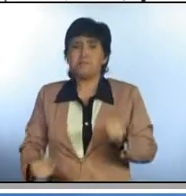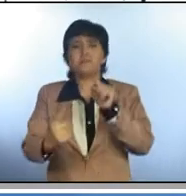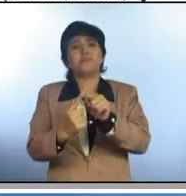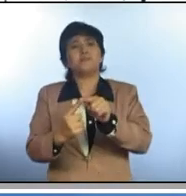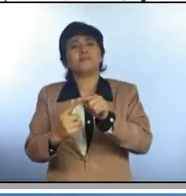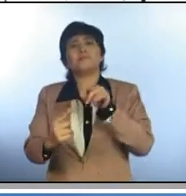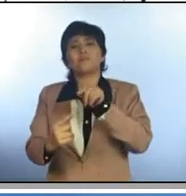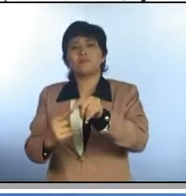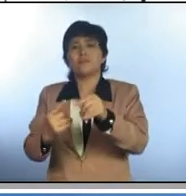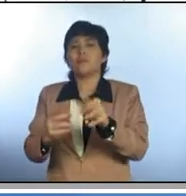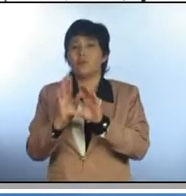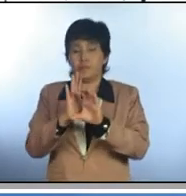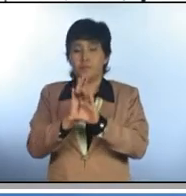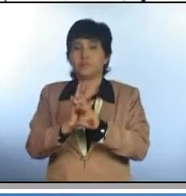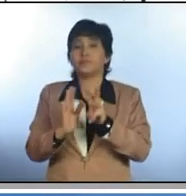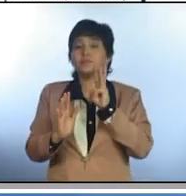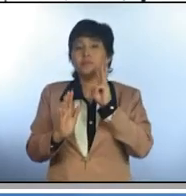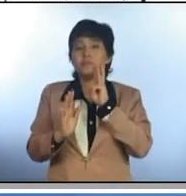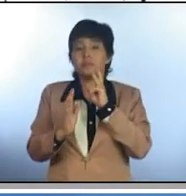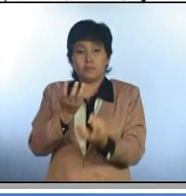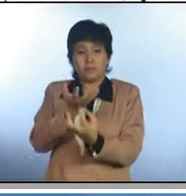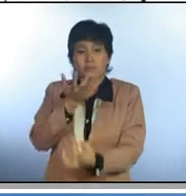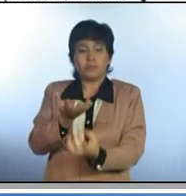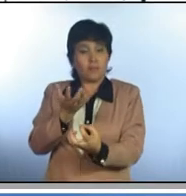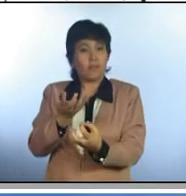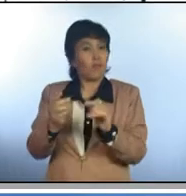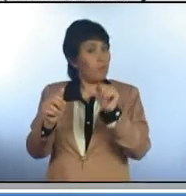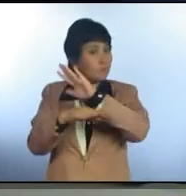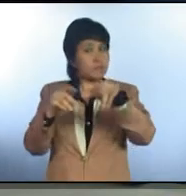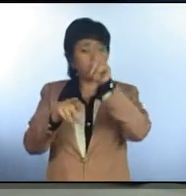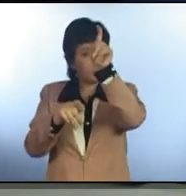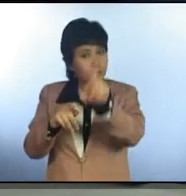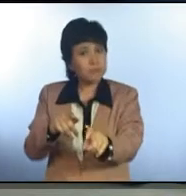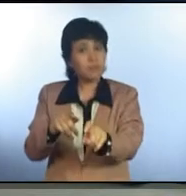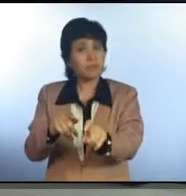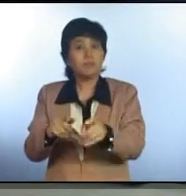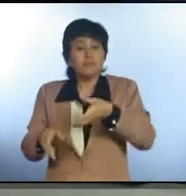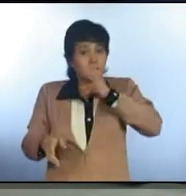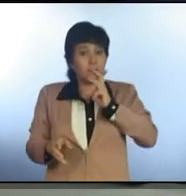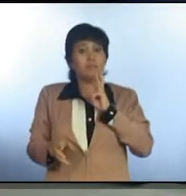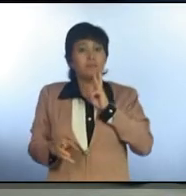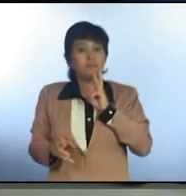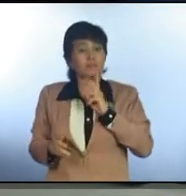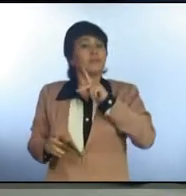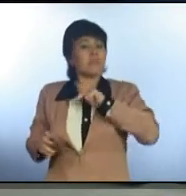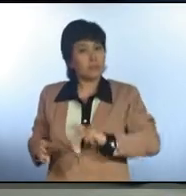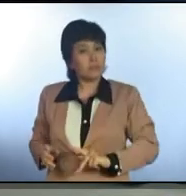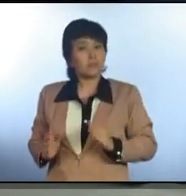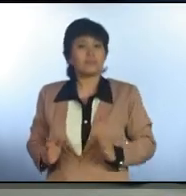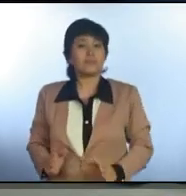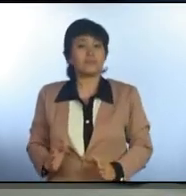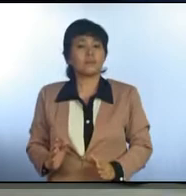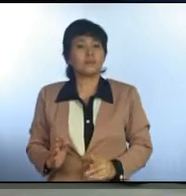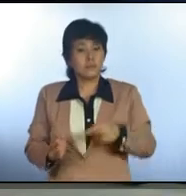from the water filter issue, everyone has to drink water. That's why it is so personal, okay?